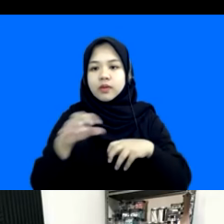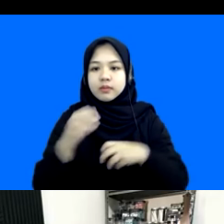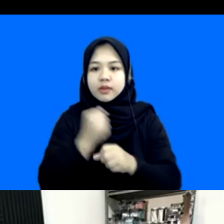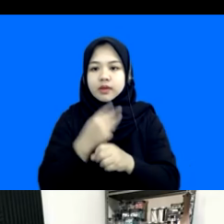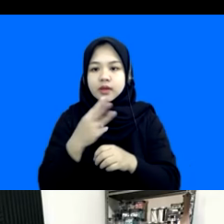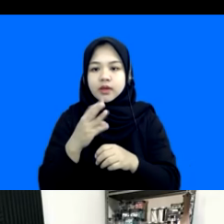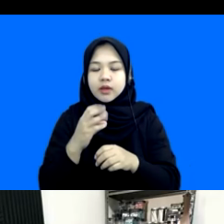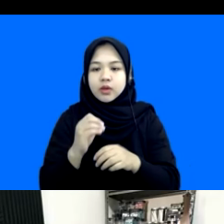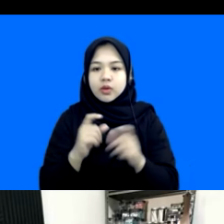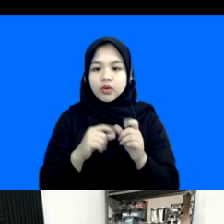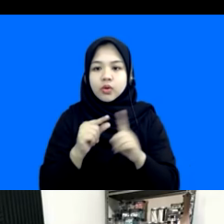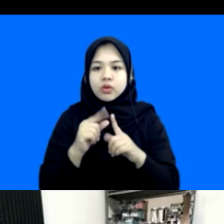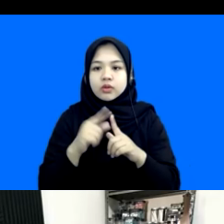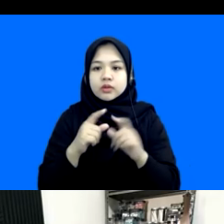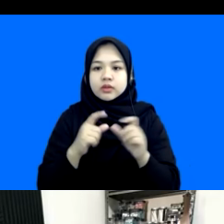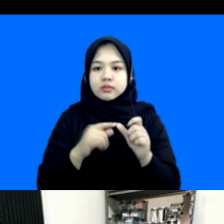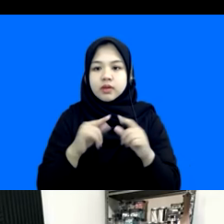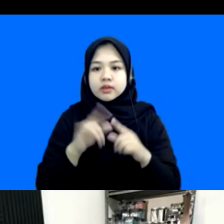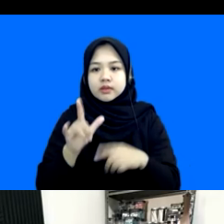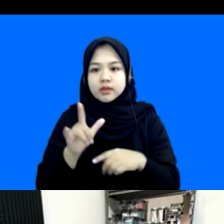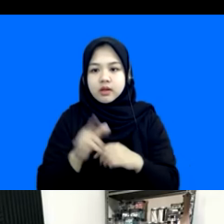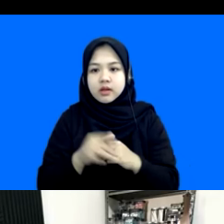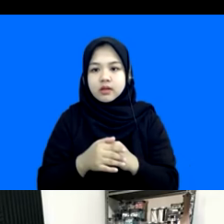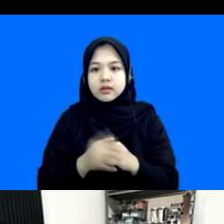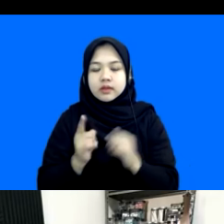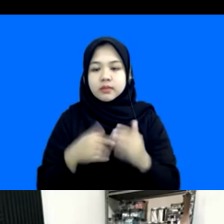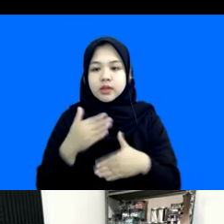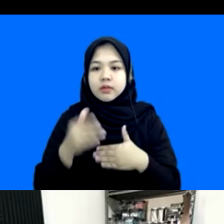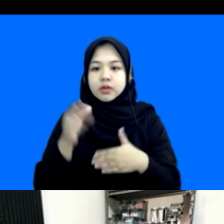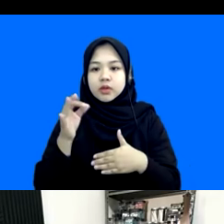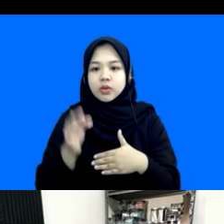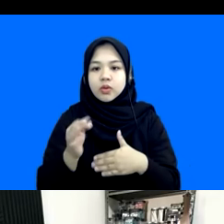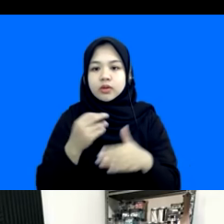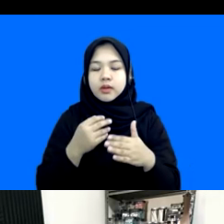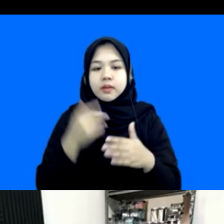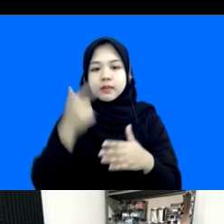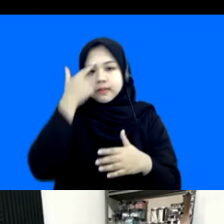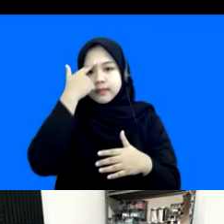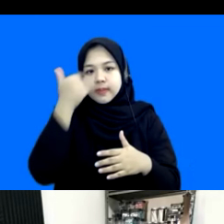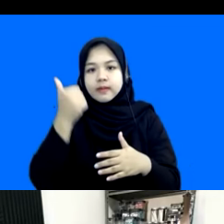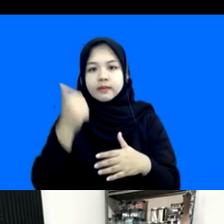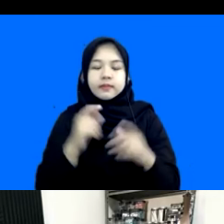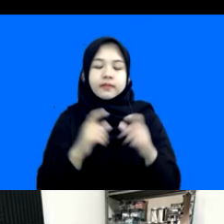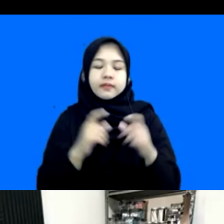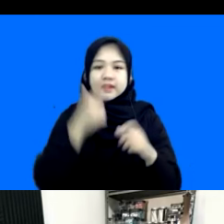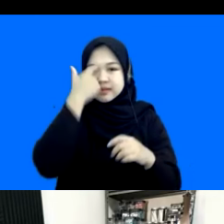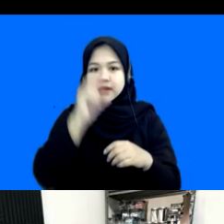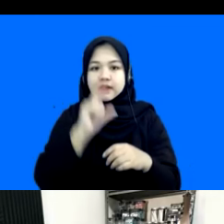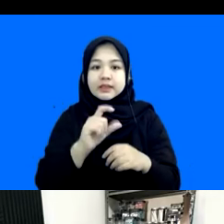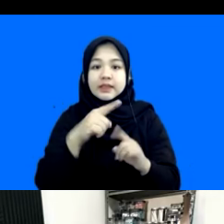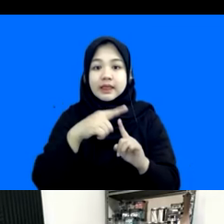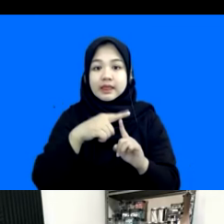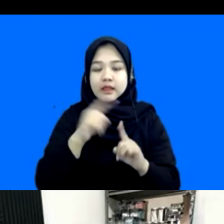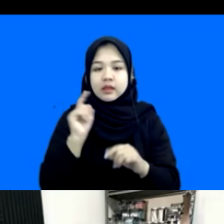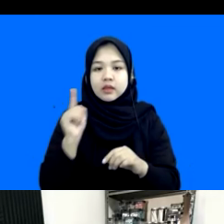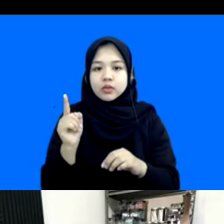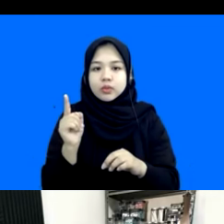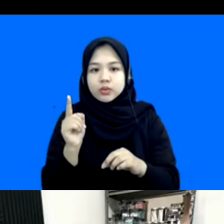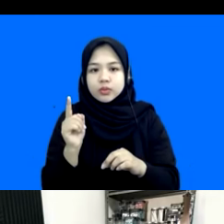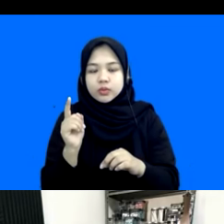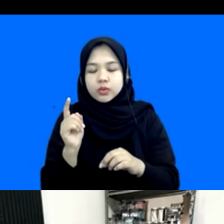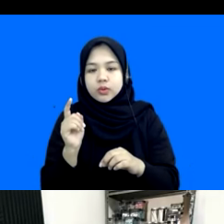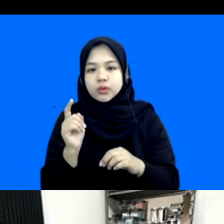Smart City. Smart City, as far as we know, we're the first tech nonprofit whose focus really is the smart